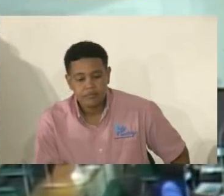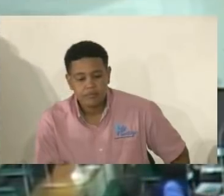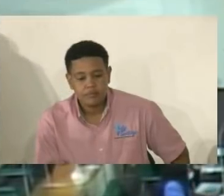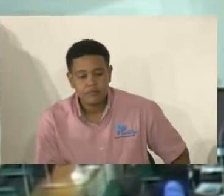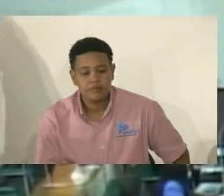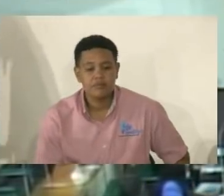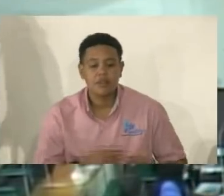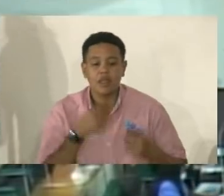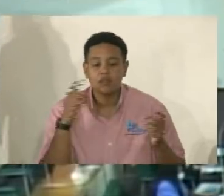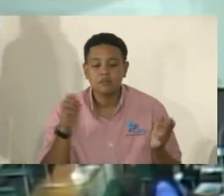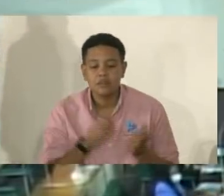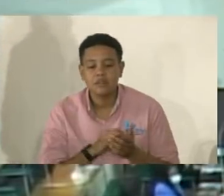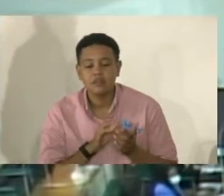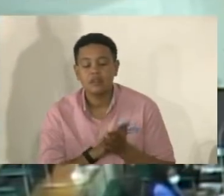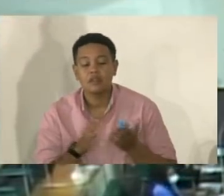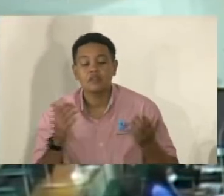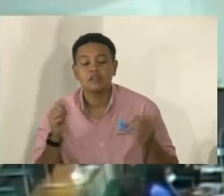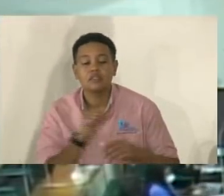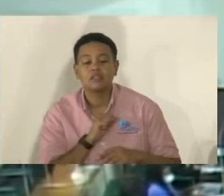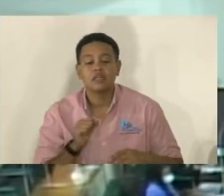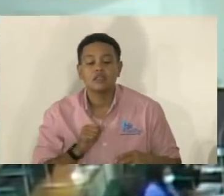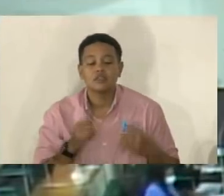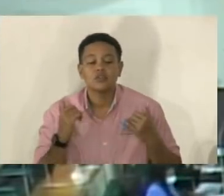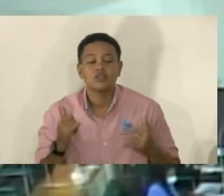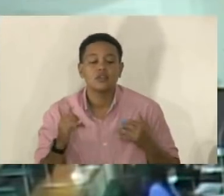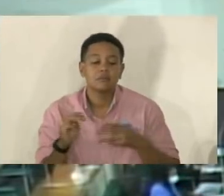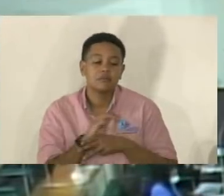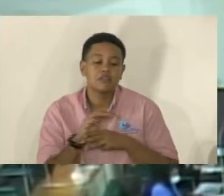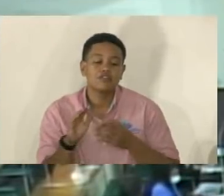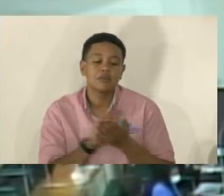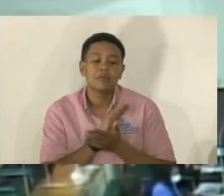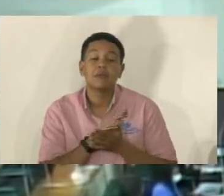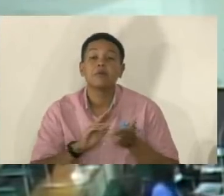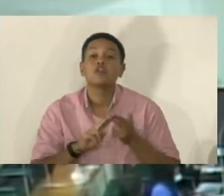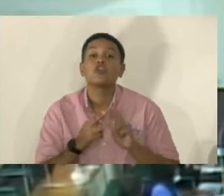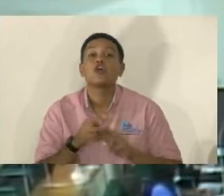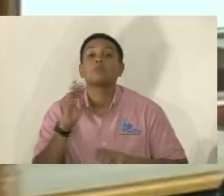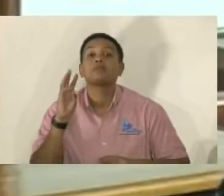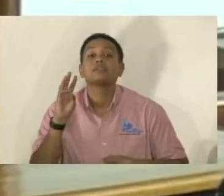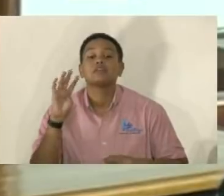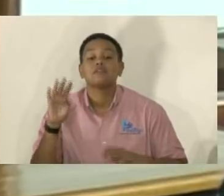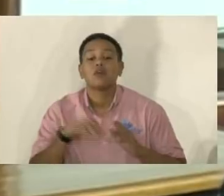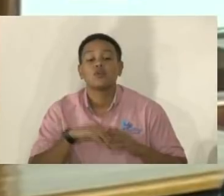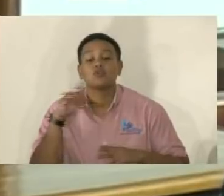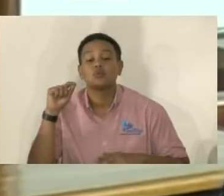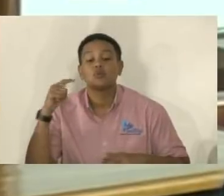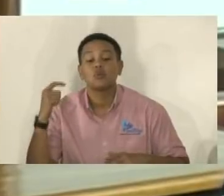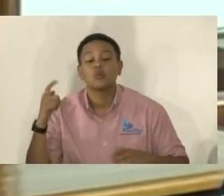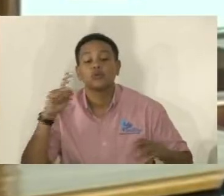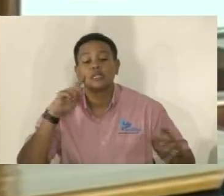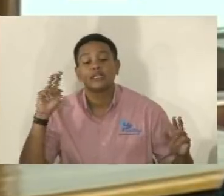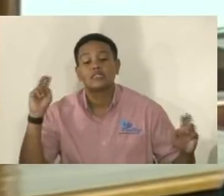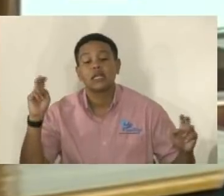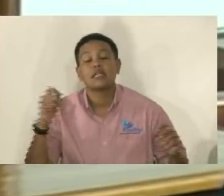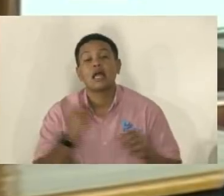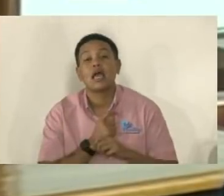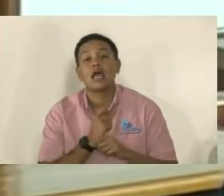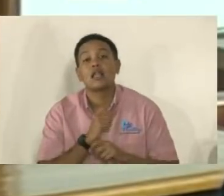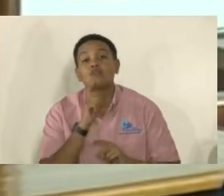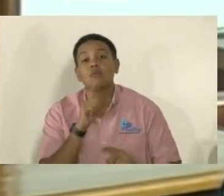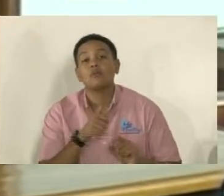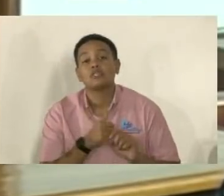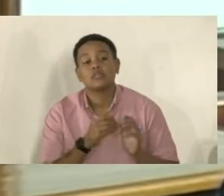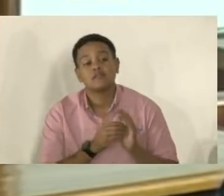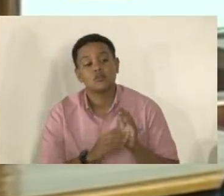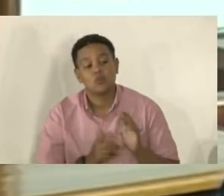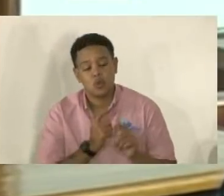Laid on the table of the Senate today are the following. Ministry Paper number 64 of 2021, entitled Annual Report of the